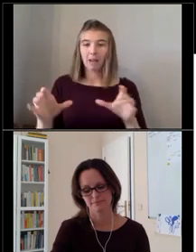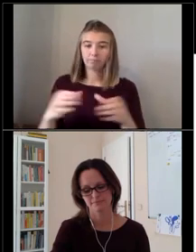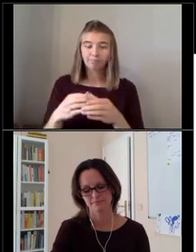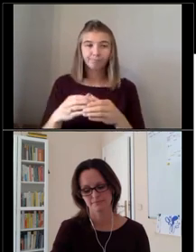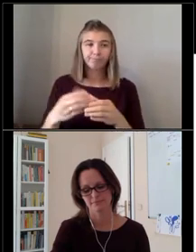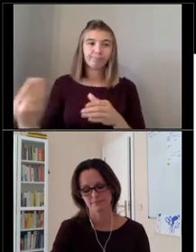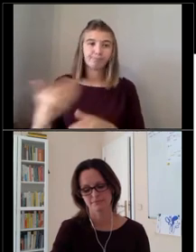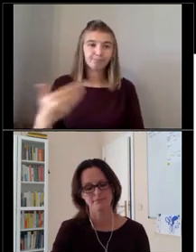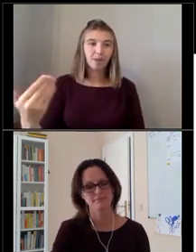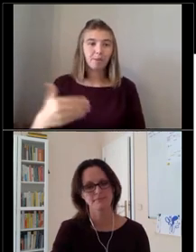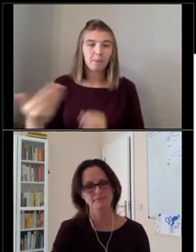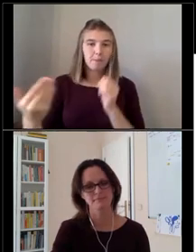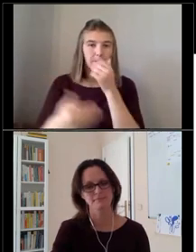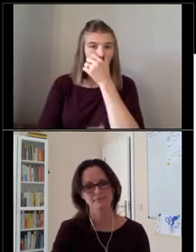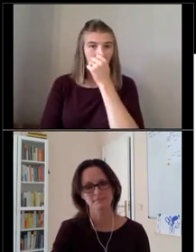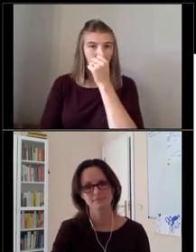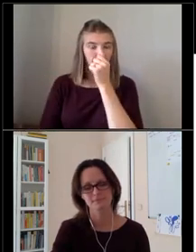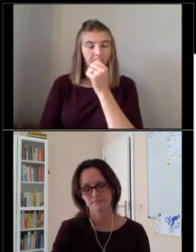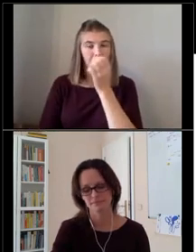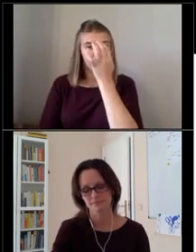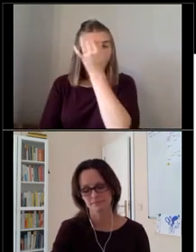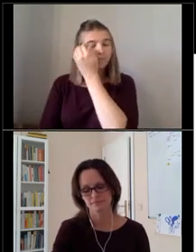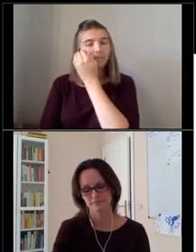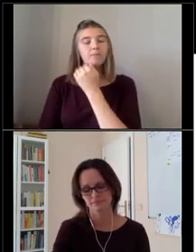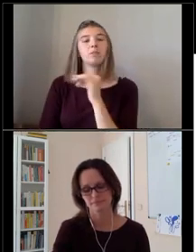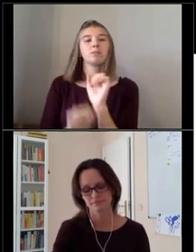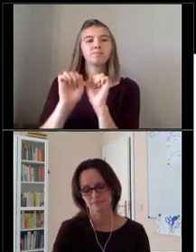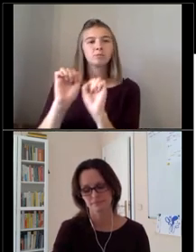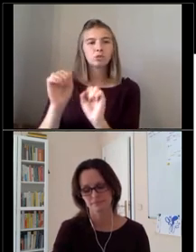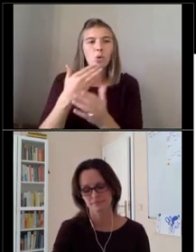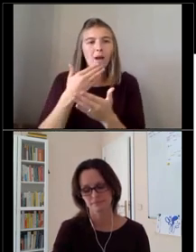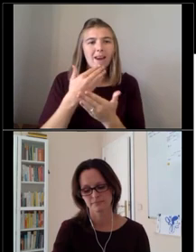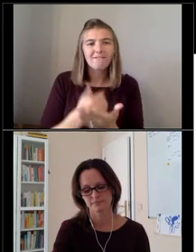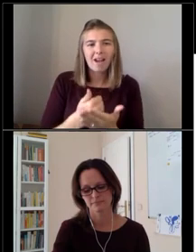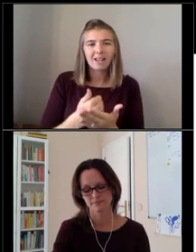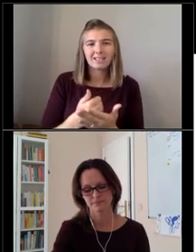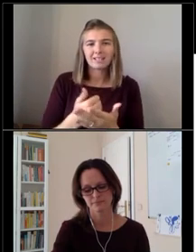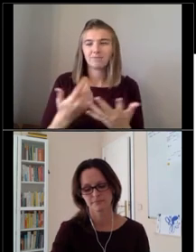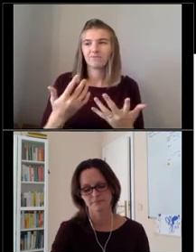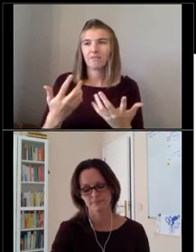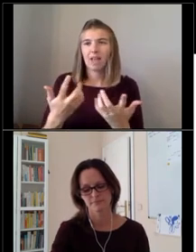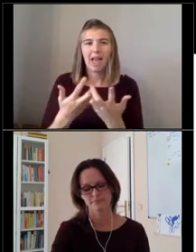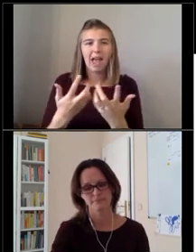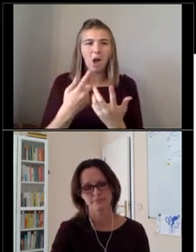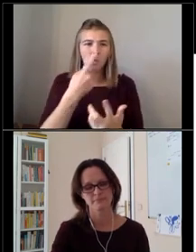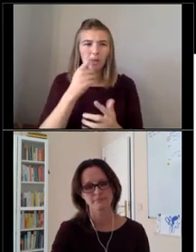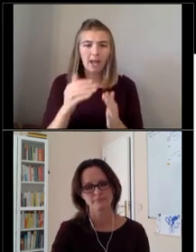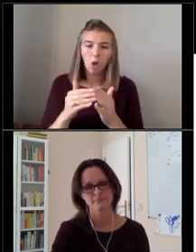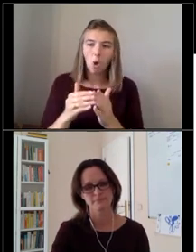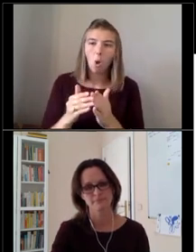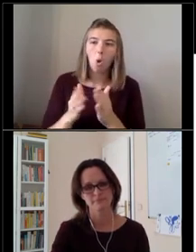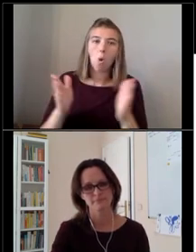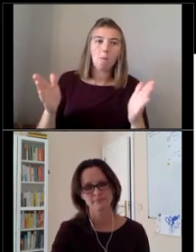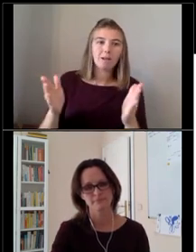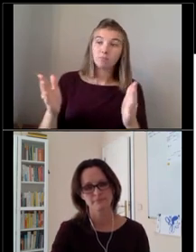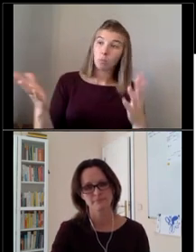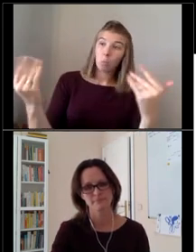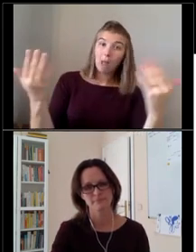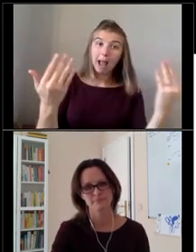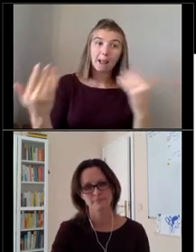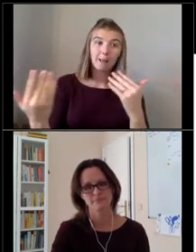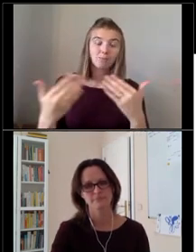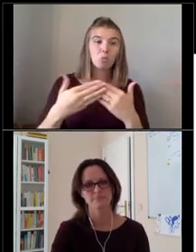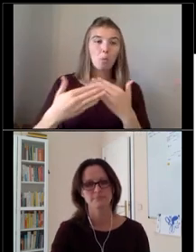What advice would you have for ways to change that culture, to make it more welcoming to the people who don't normally